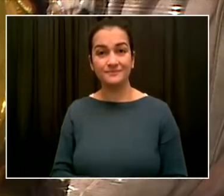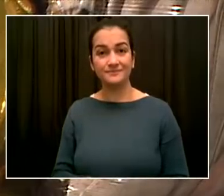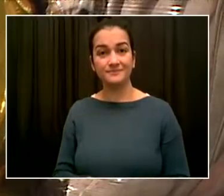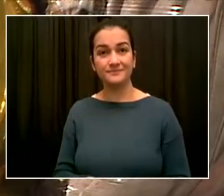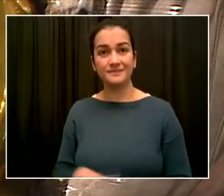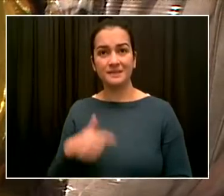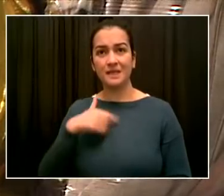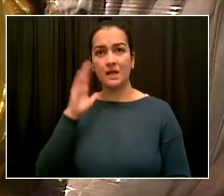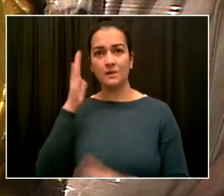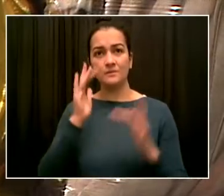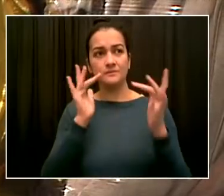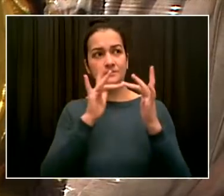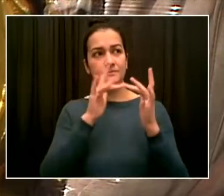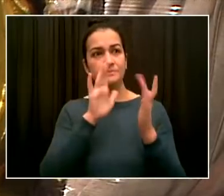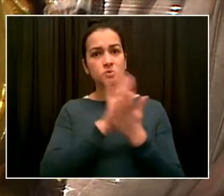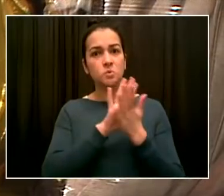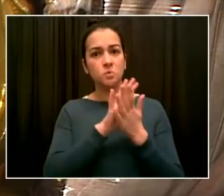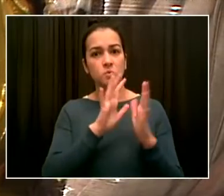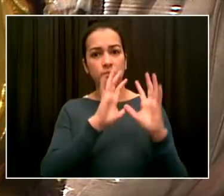Katie.